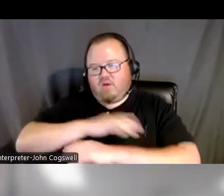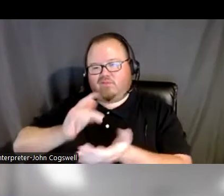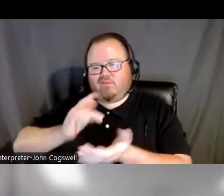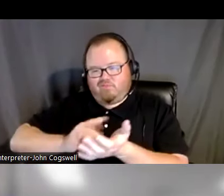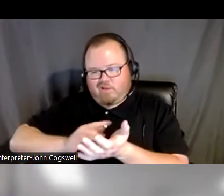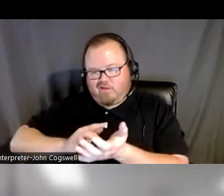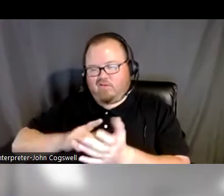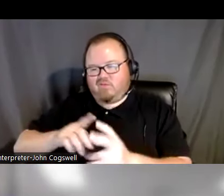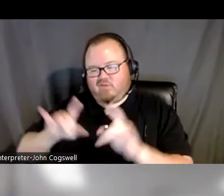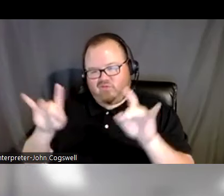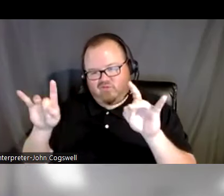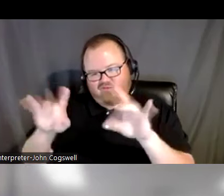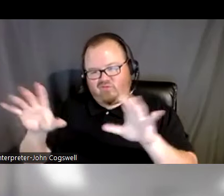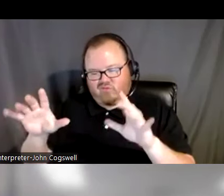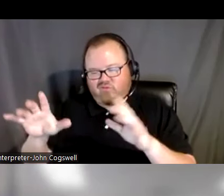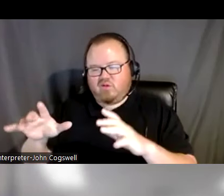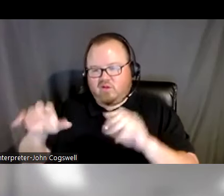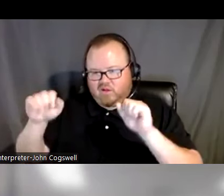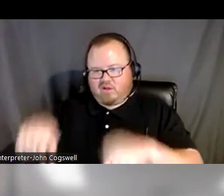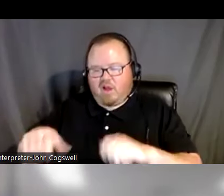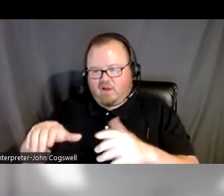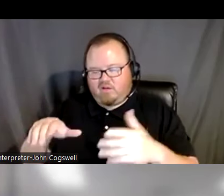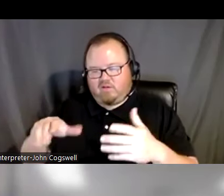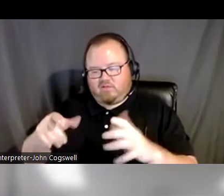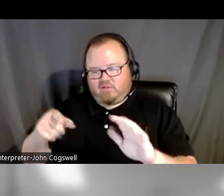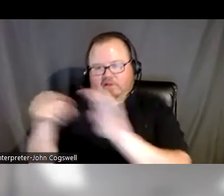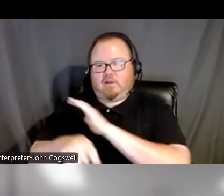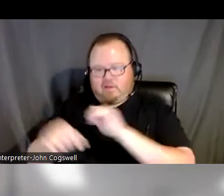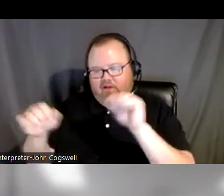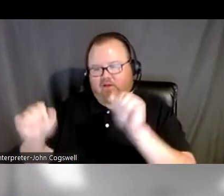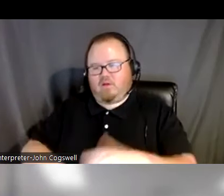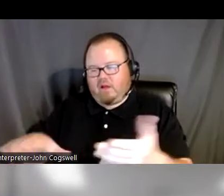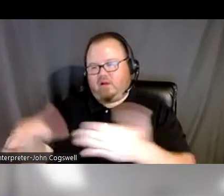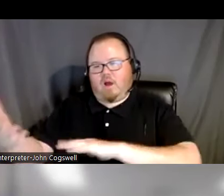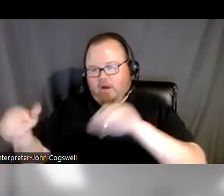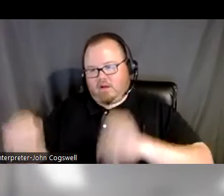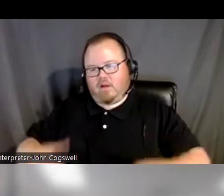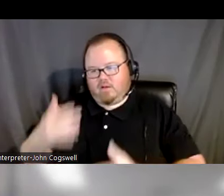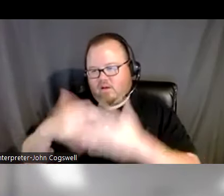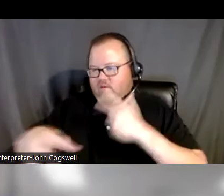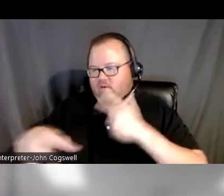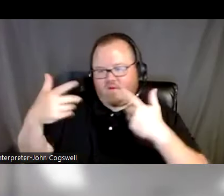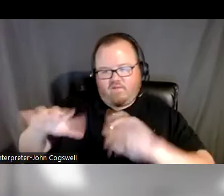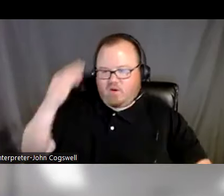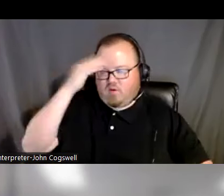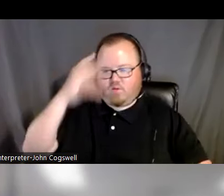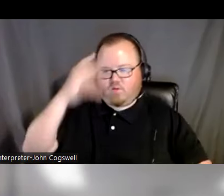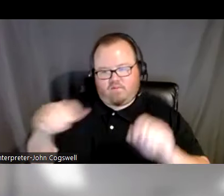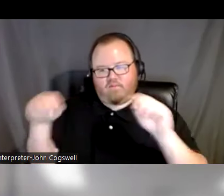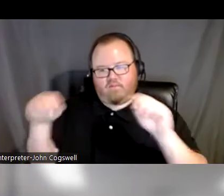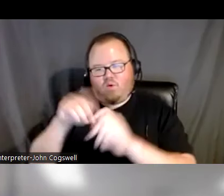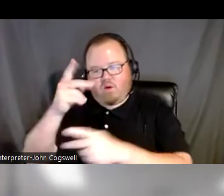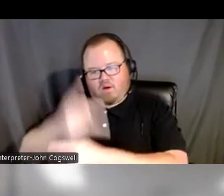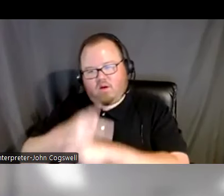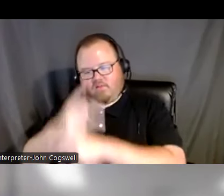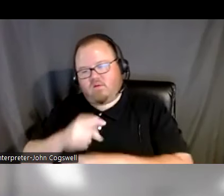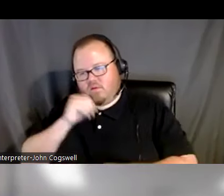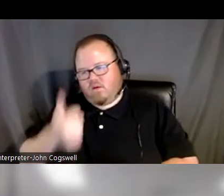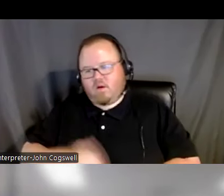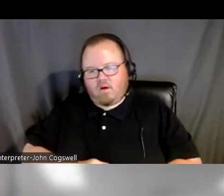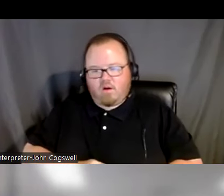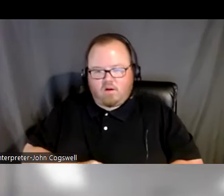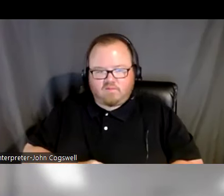that are extremely lethal, and I'm not going to identify them here. Those of you who know. But we need to be much more careful about not just